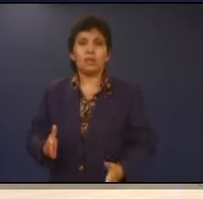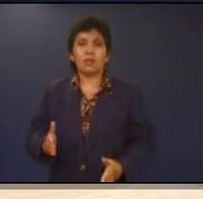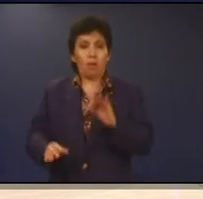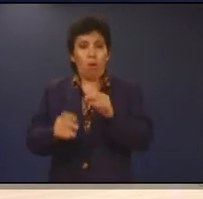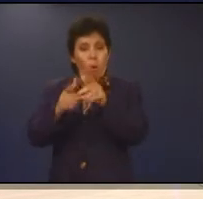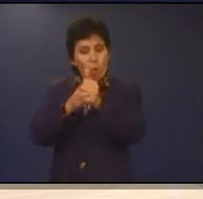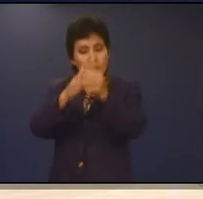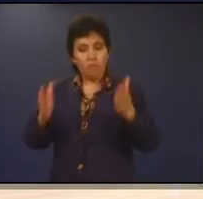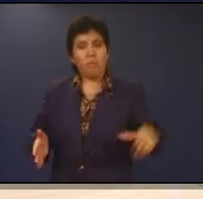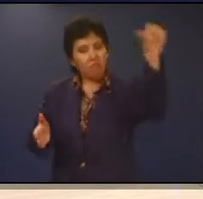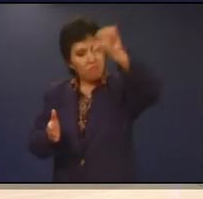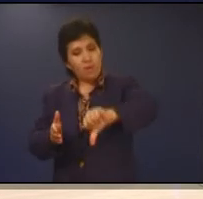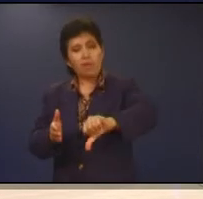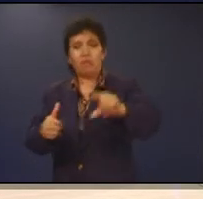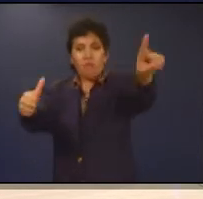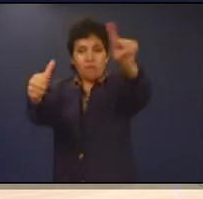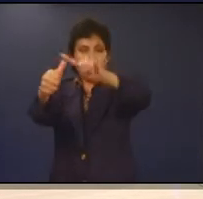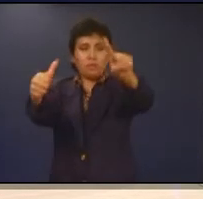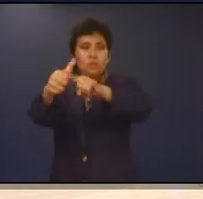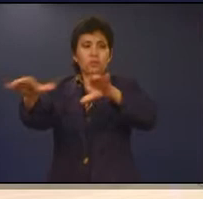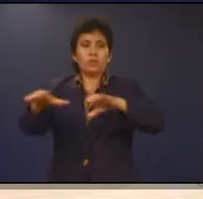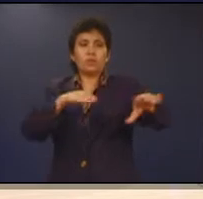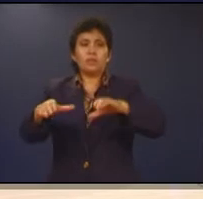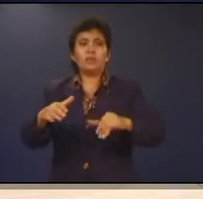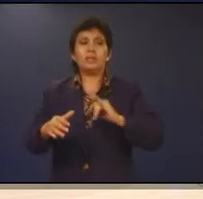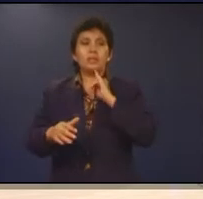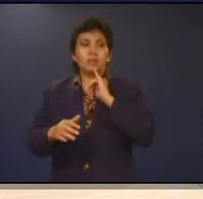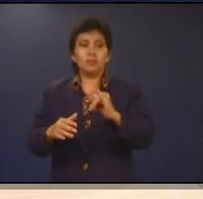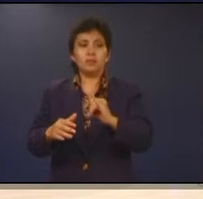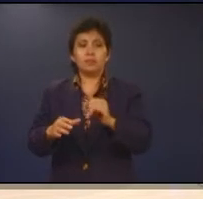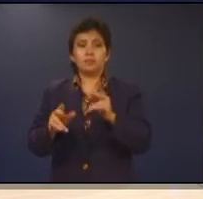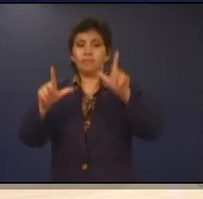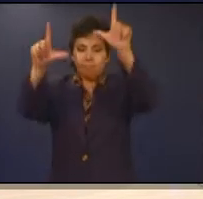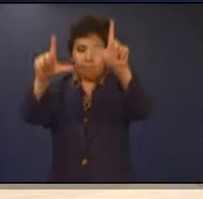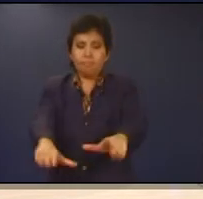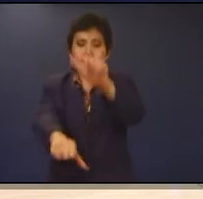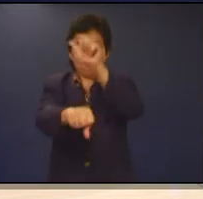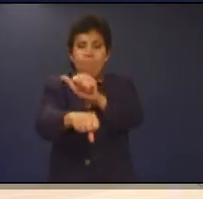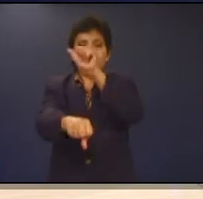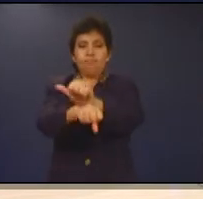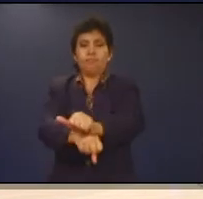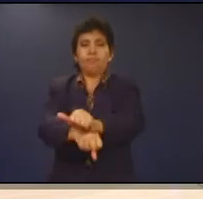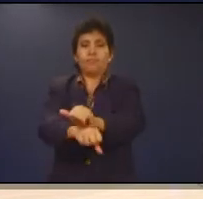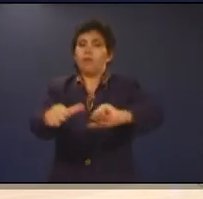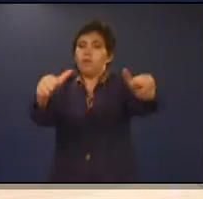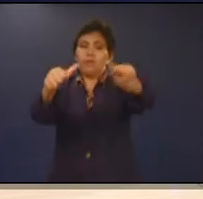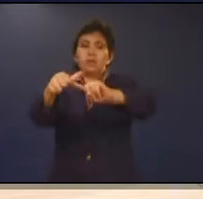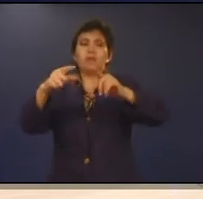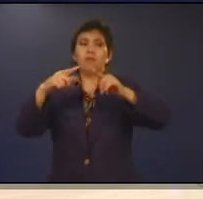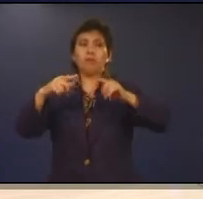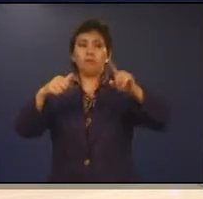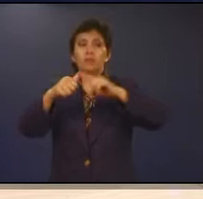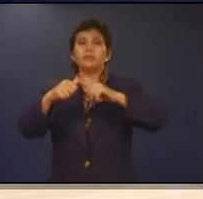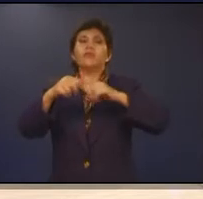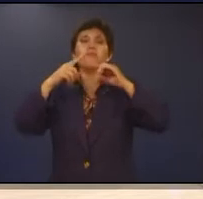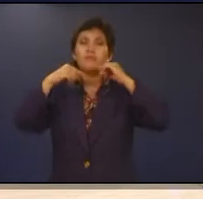once they failed in their election, the first thing they would do is to resign from the post. One of the famous